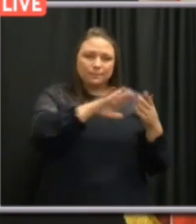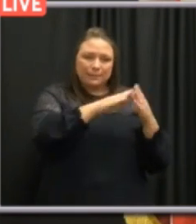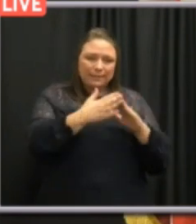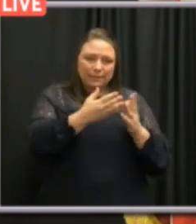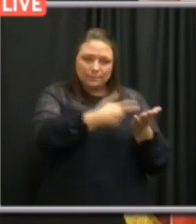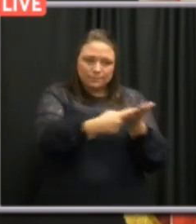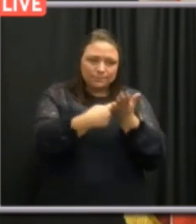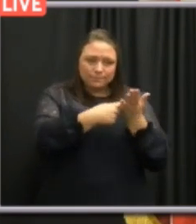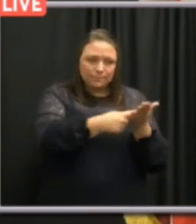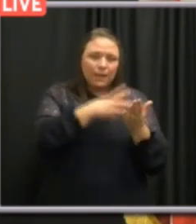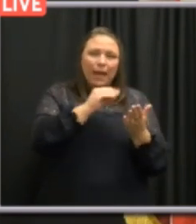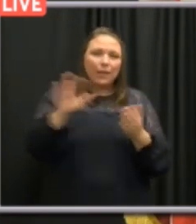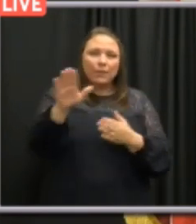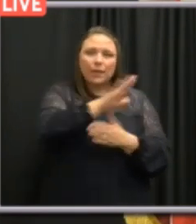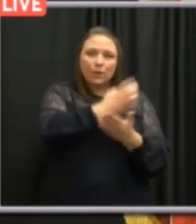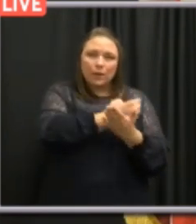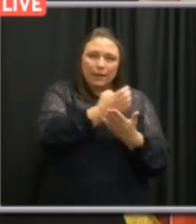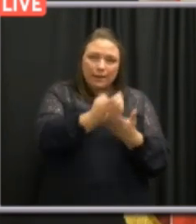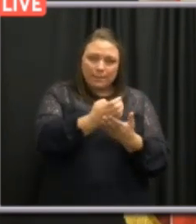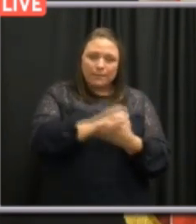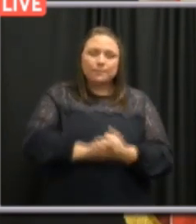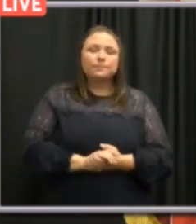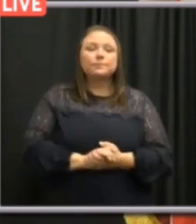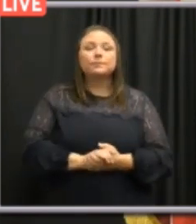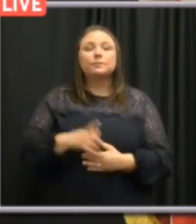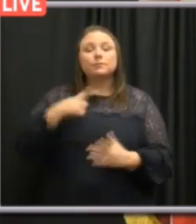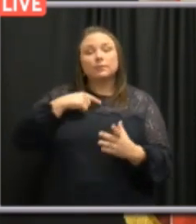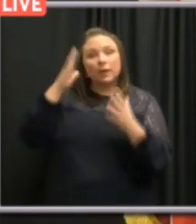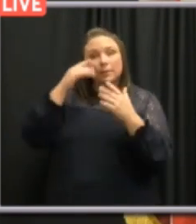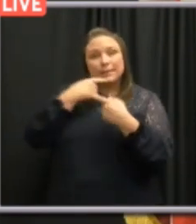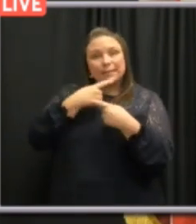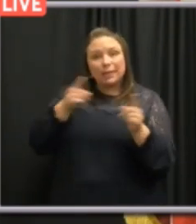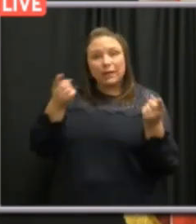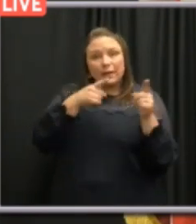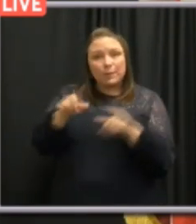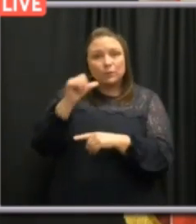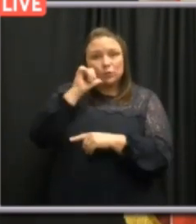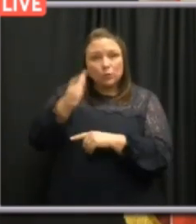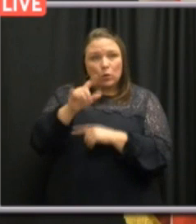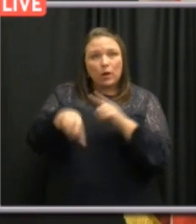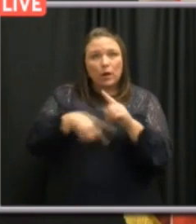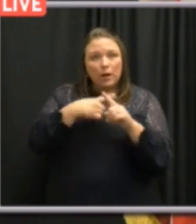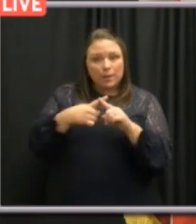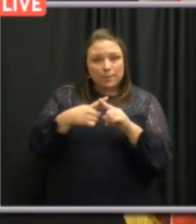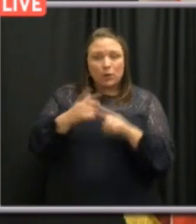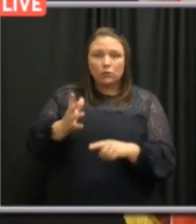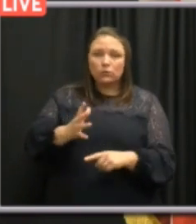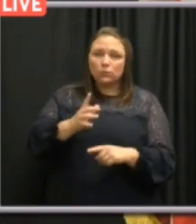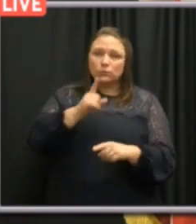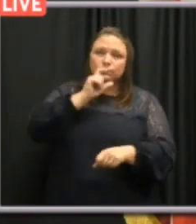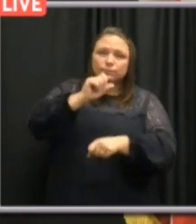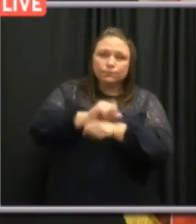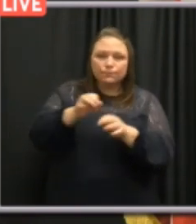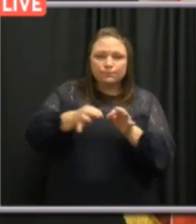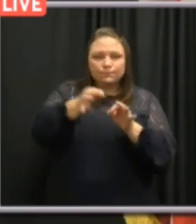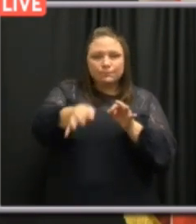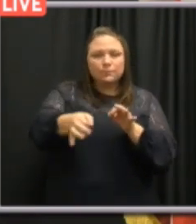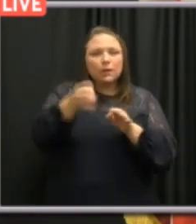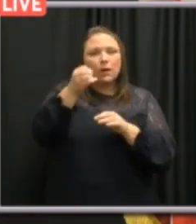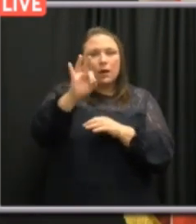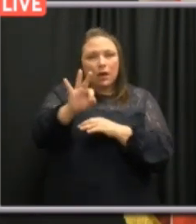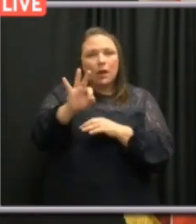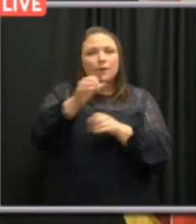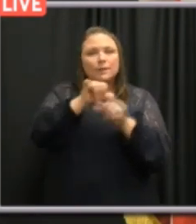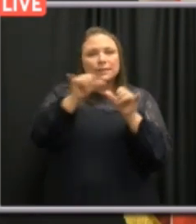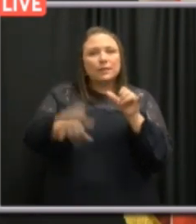their respective economies. Now, I expect an announcement probably tomorrow on the formal extension of the Safer at